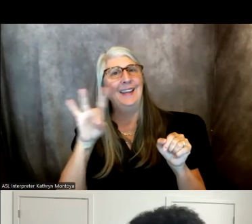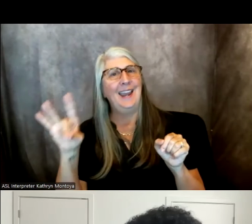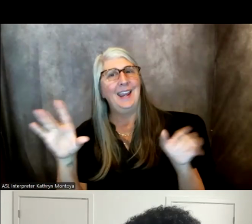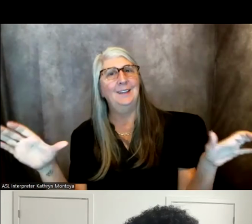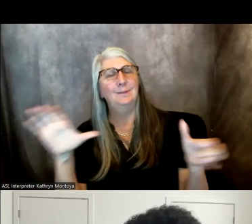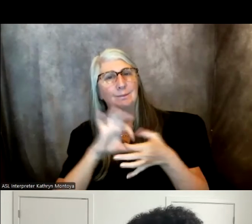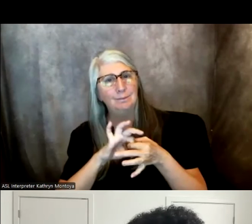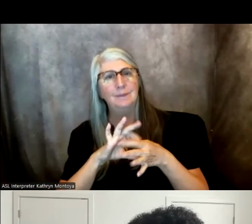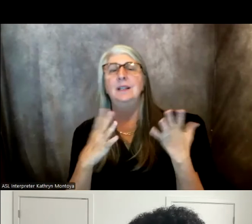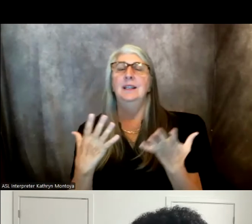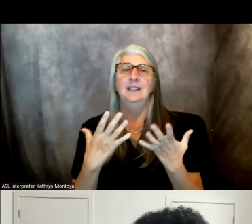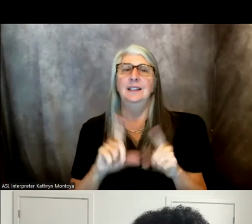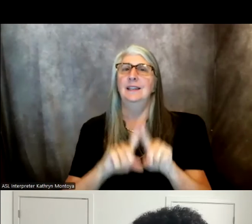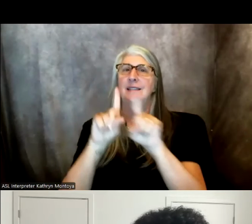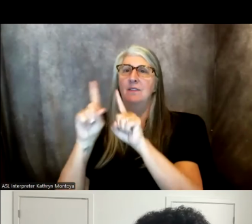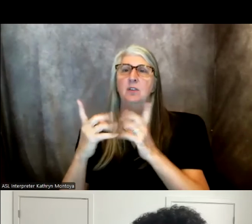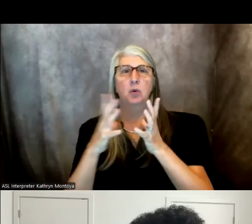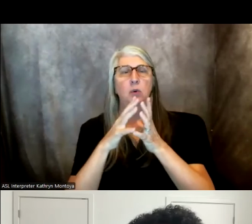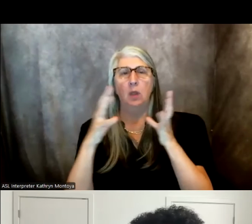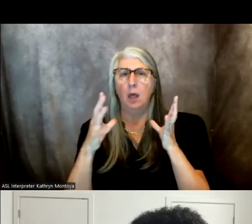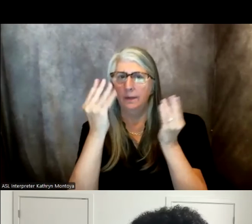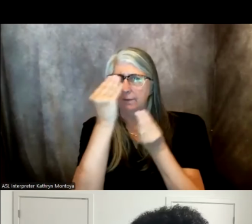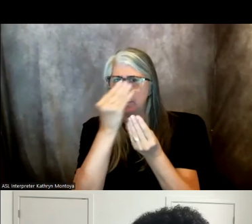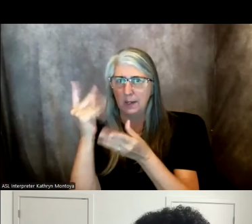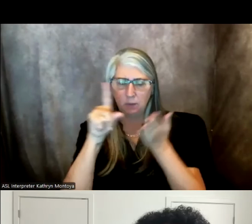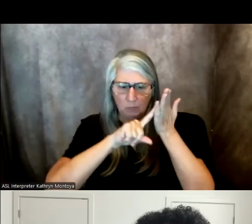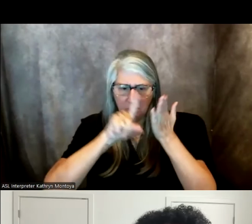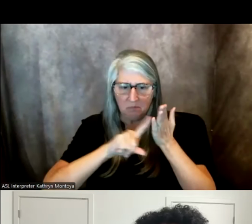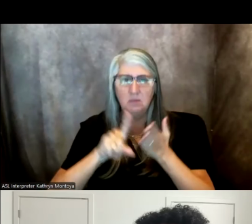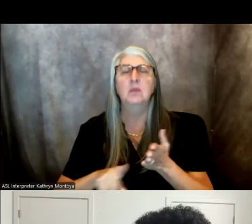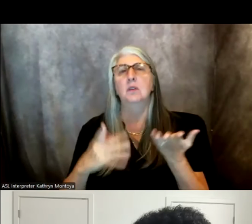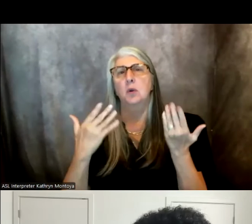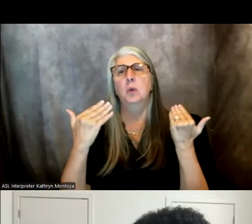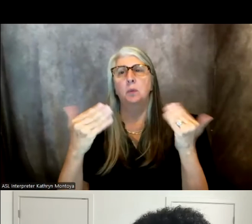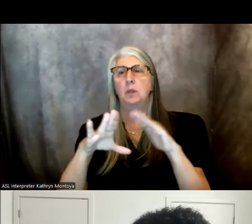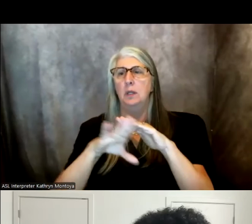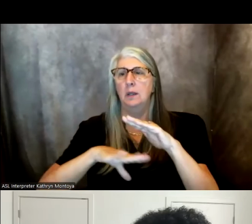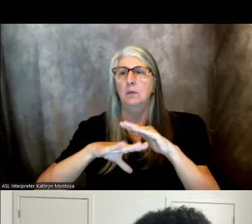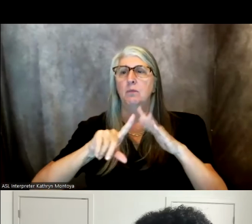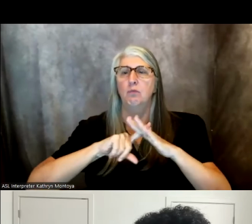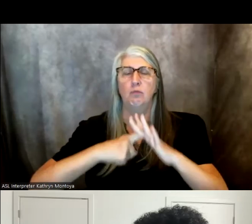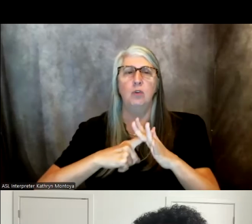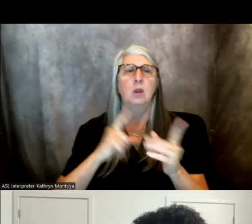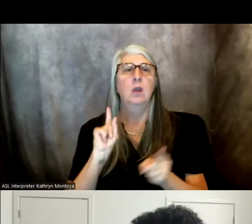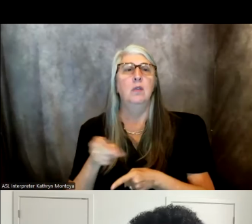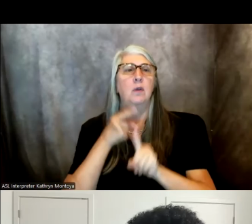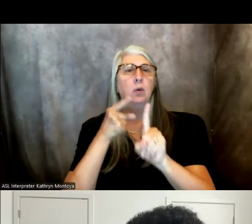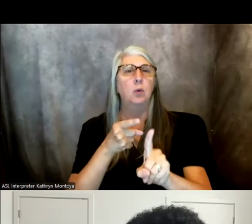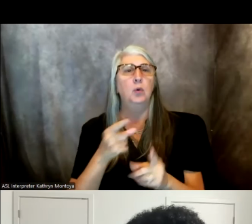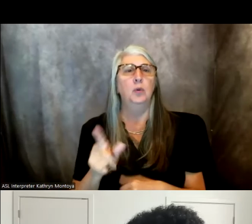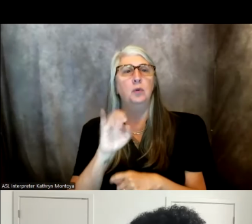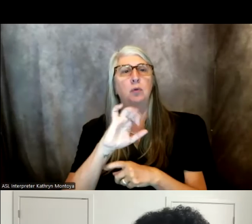and resources to pull from that it just gave us a good base to start from. Our goals were also defined by a tool called the